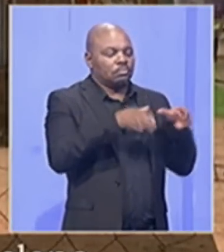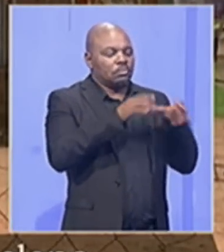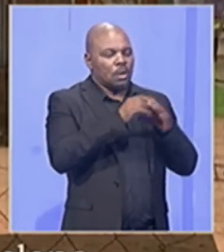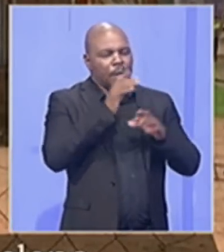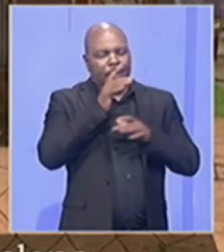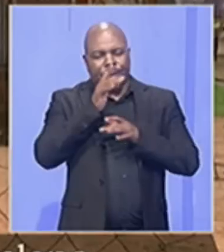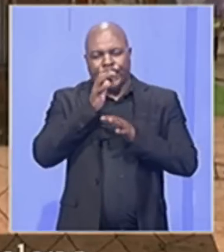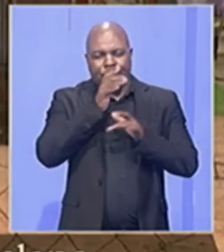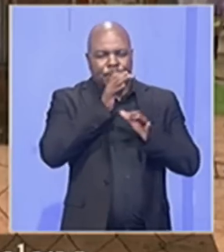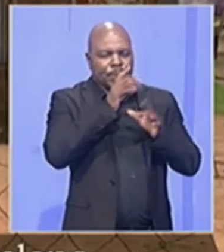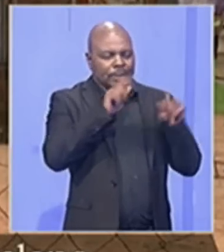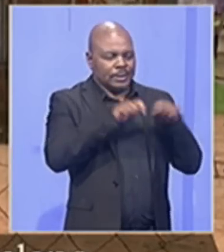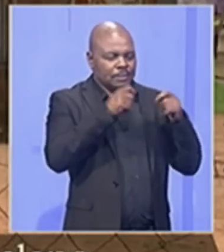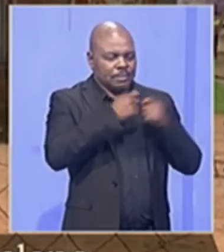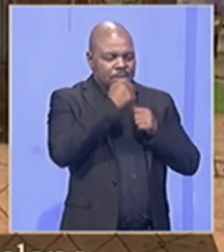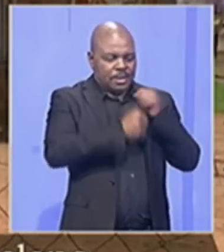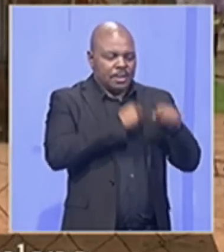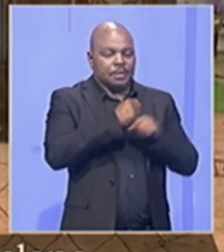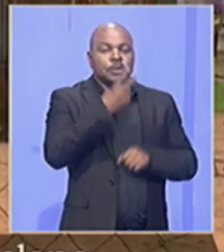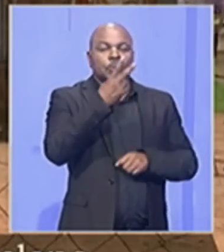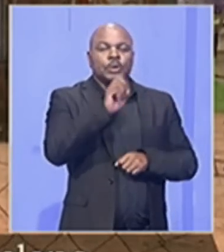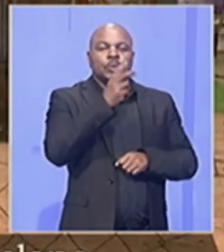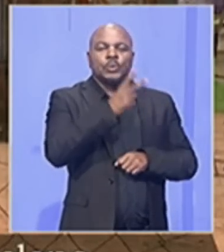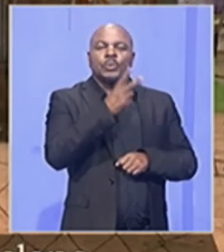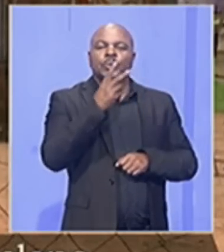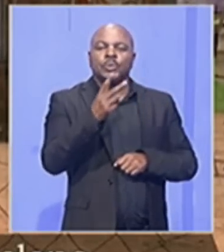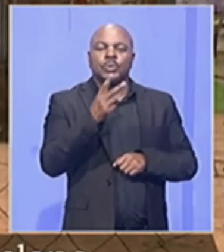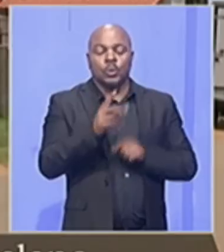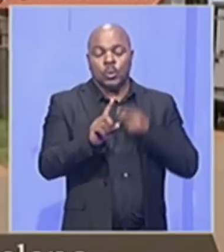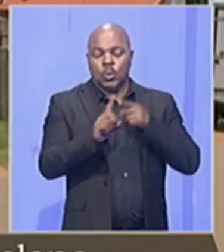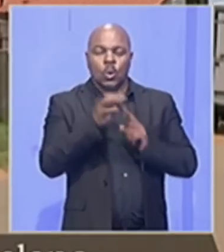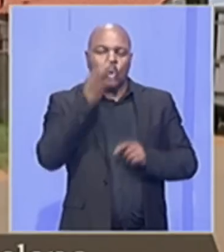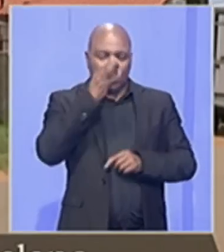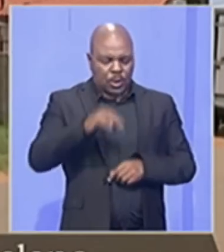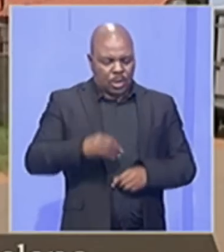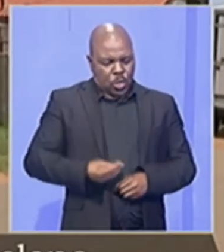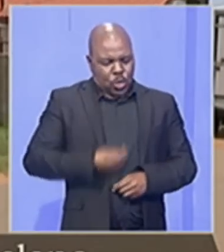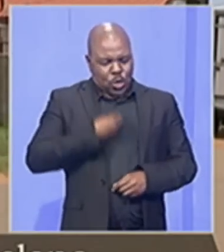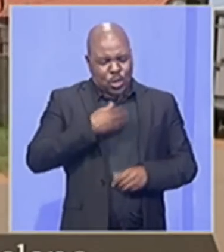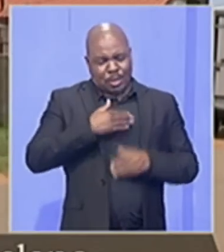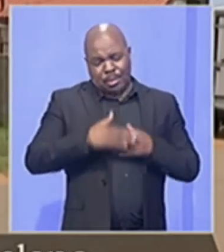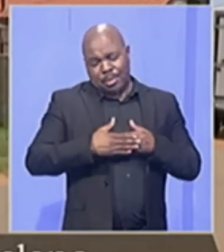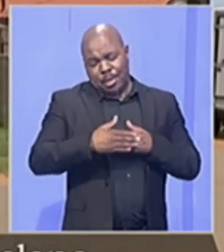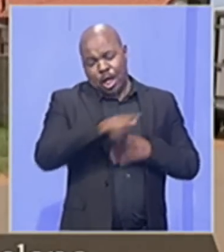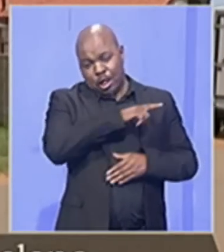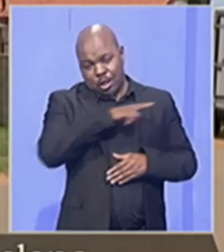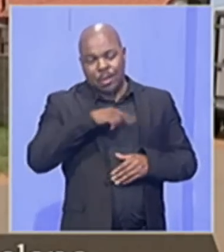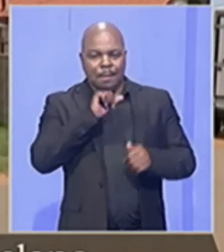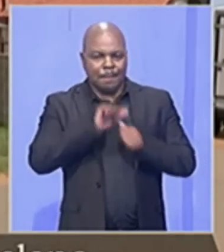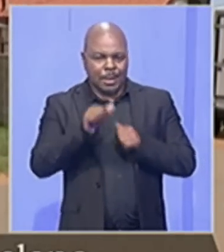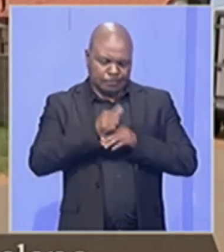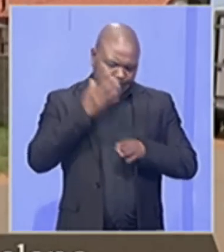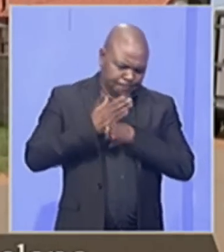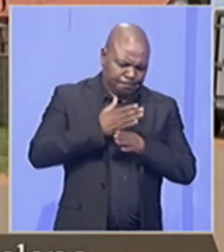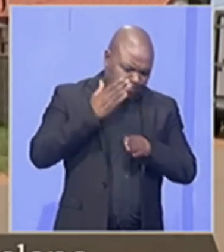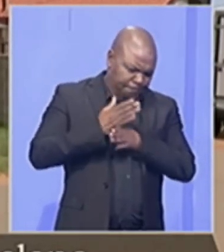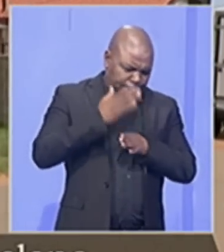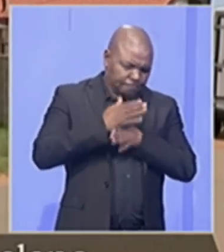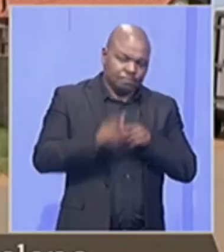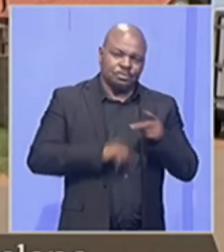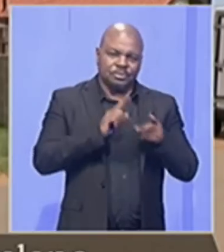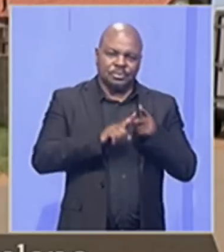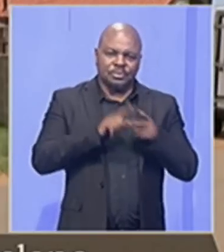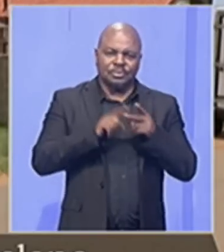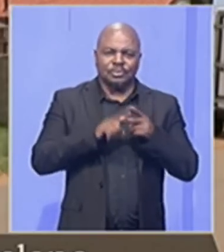ka 2022. A re hore o dule o le motjha, o lokela ho kgothalla ho sebetsa, mme o lese ho nna